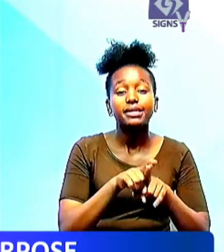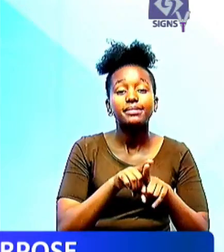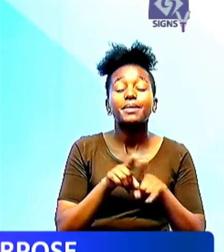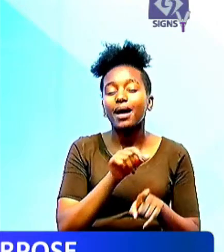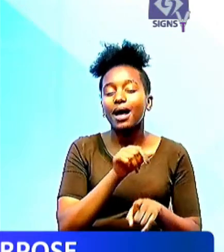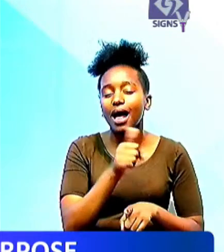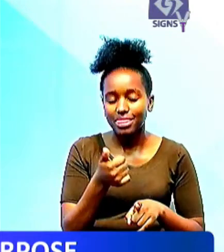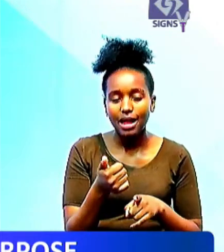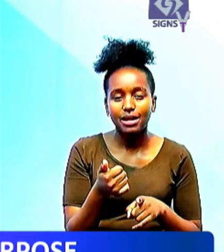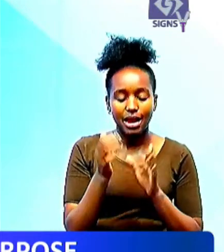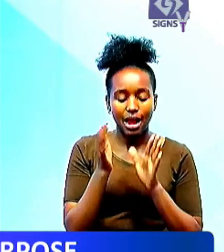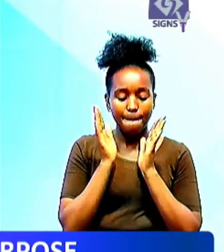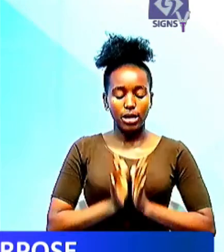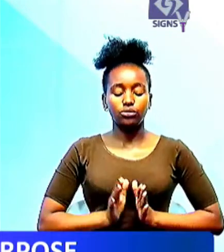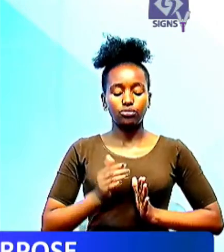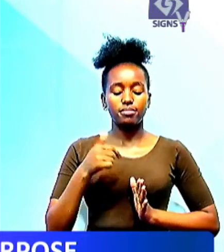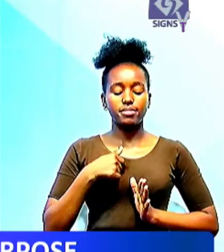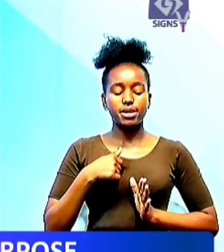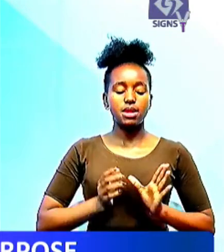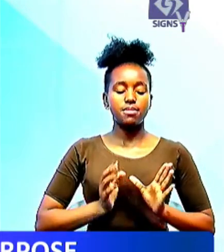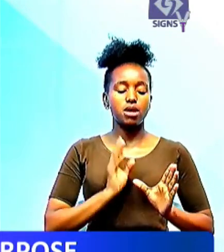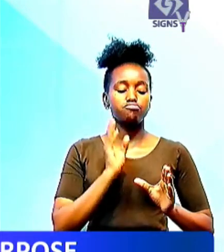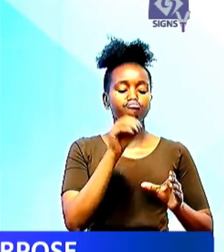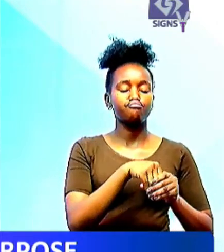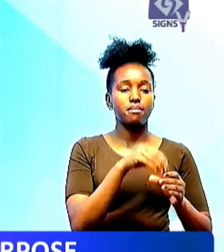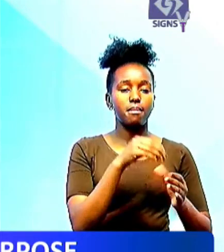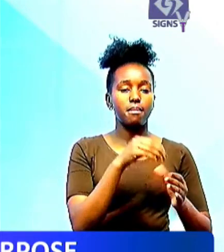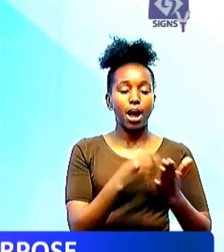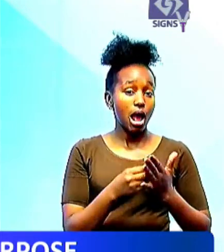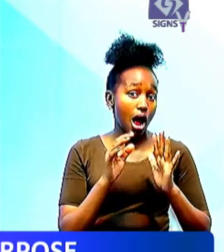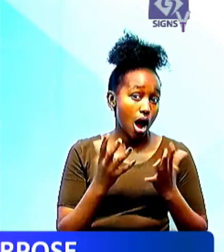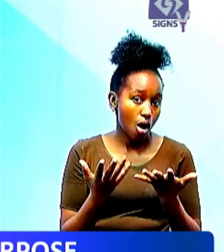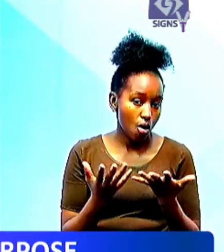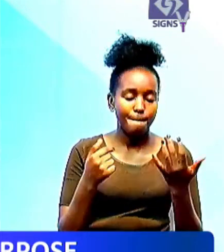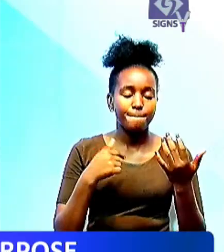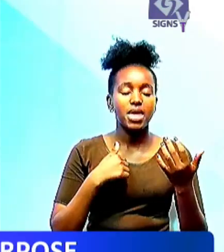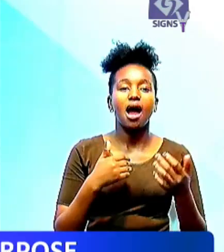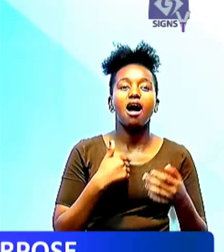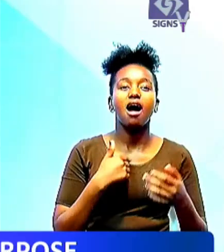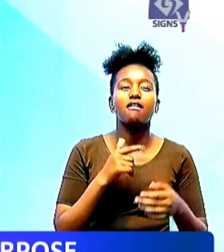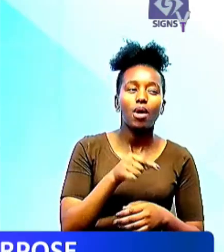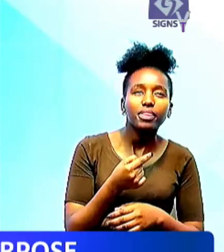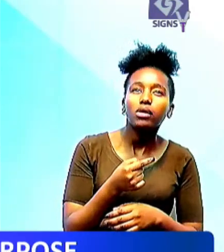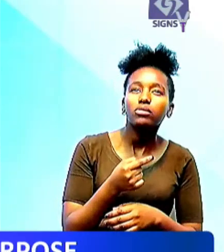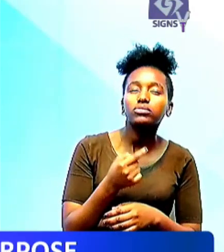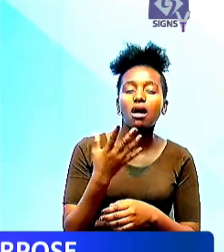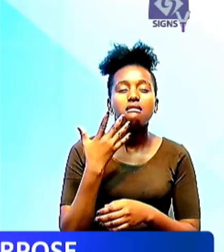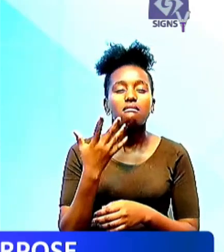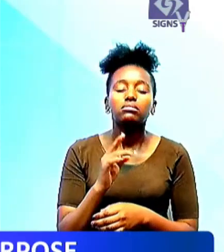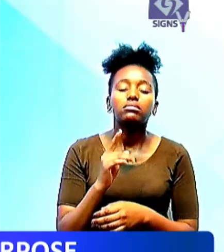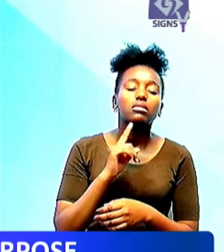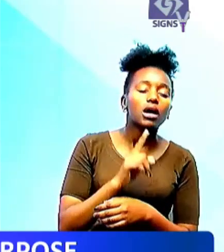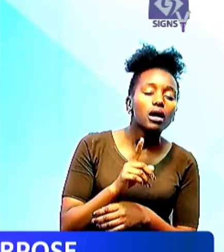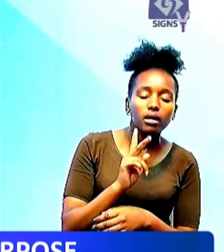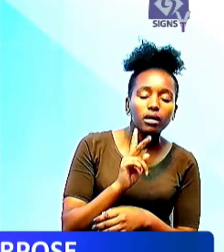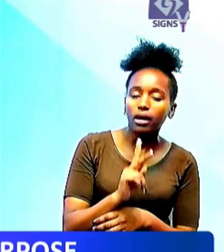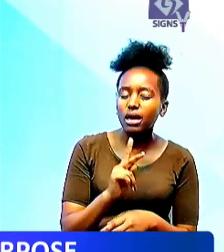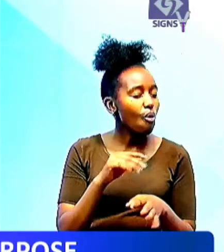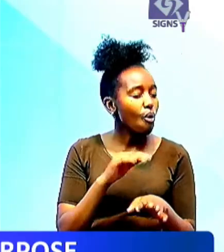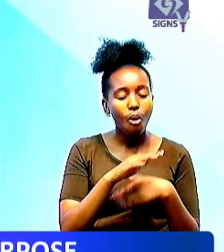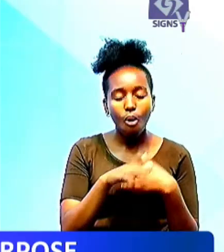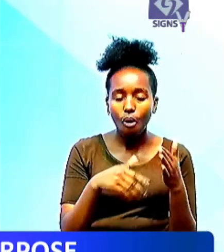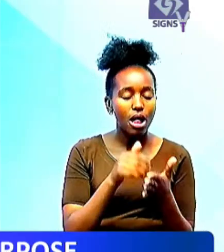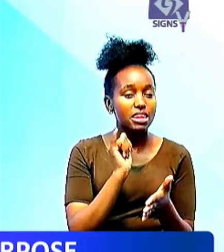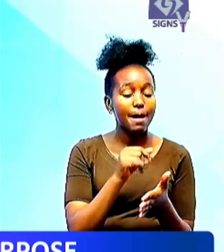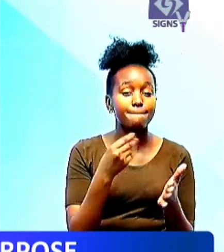market and says, "I have a 1,000 or I have a 5,000 or I have 100,000 and I want to commit this to an